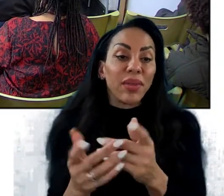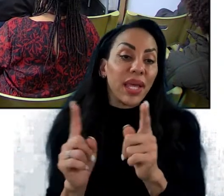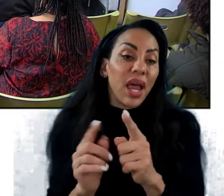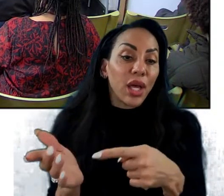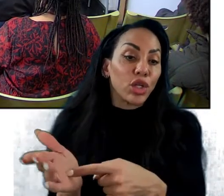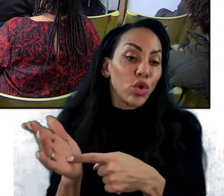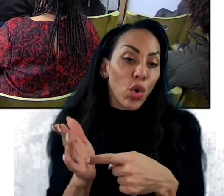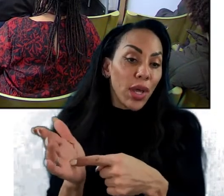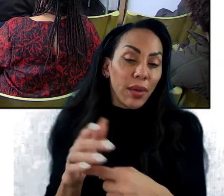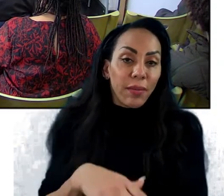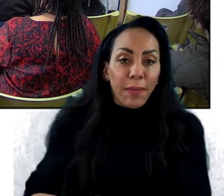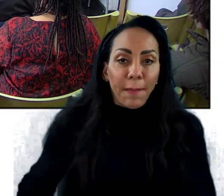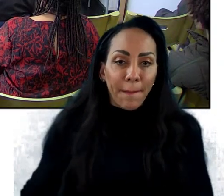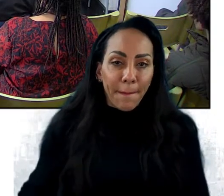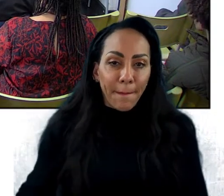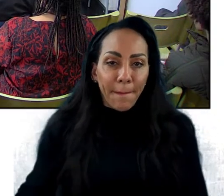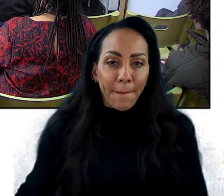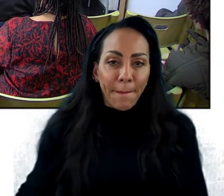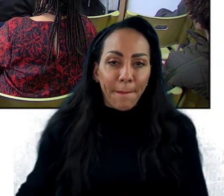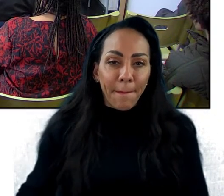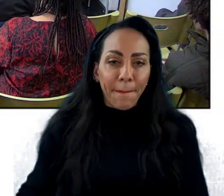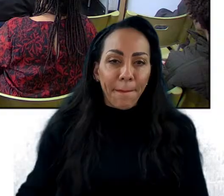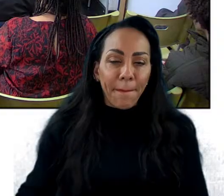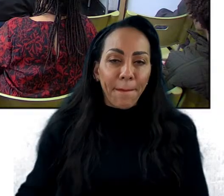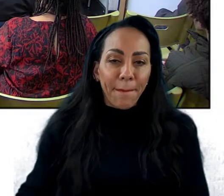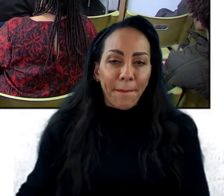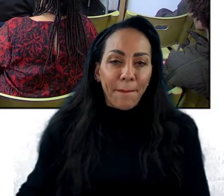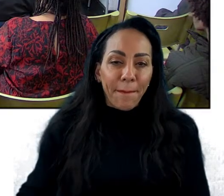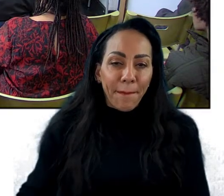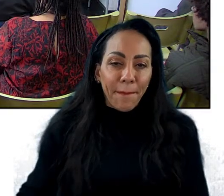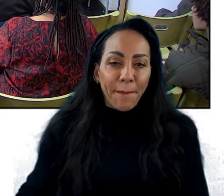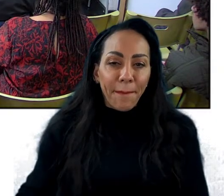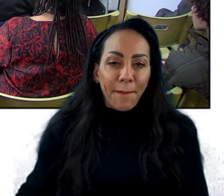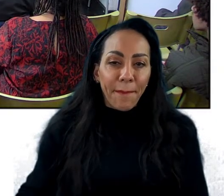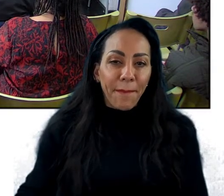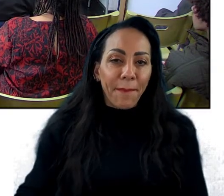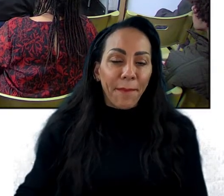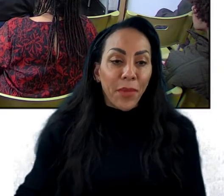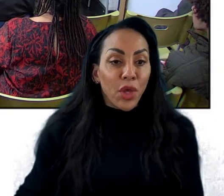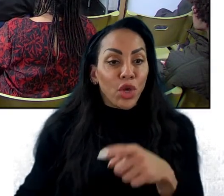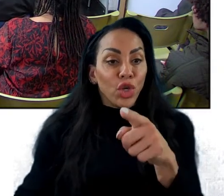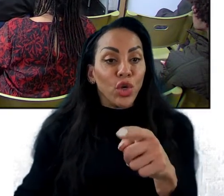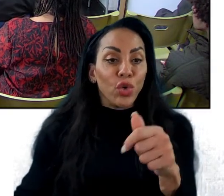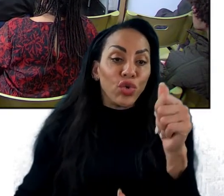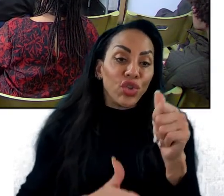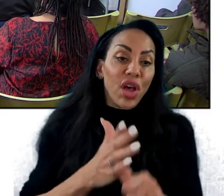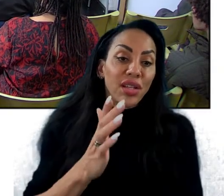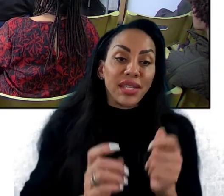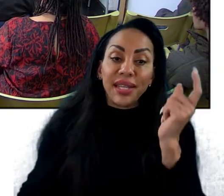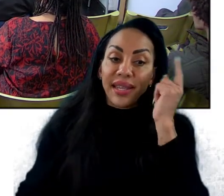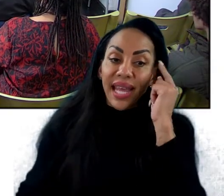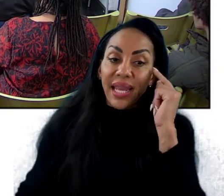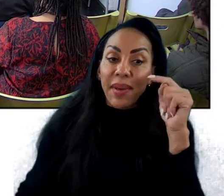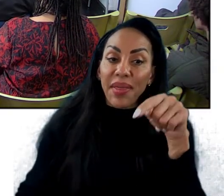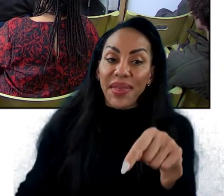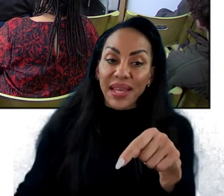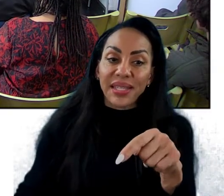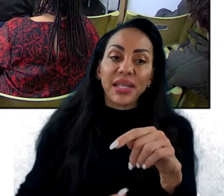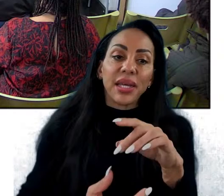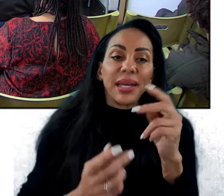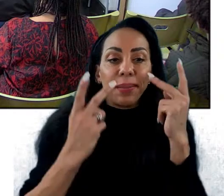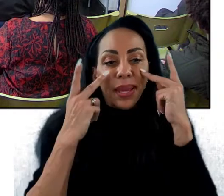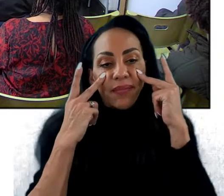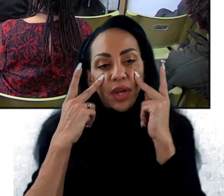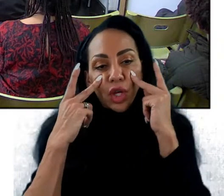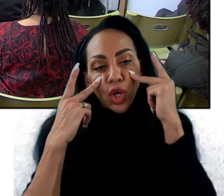expand on that a bit? Because obviously you started thinking of this as like a synth nerd product, and then you went to the fidget